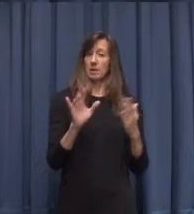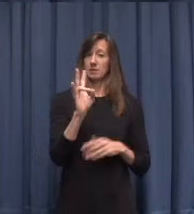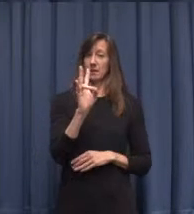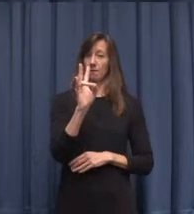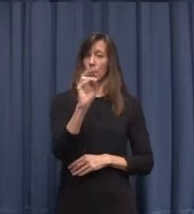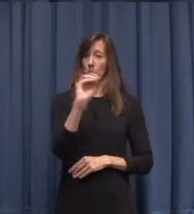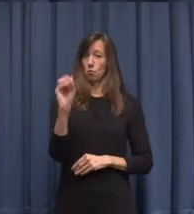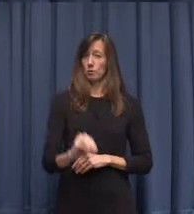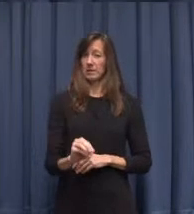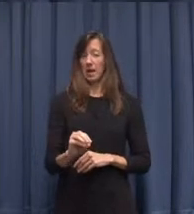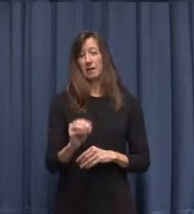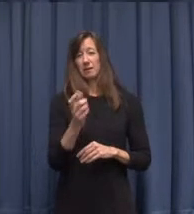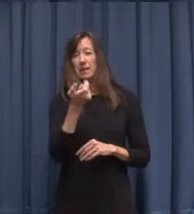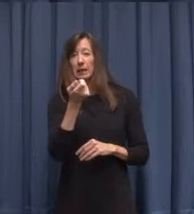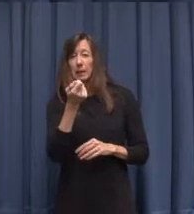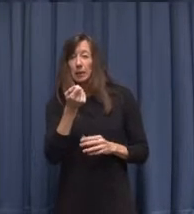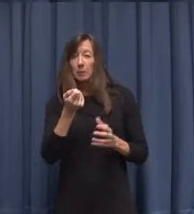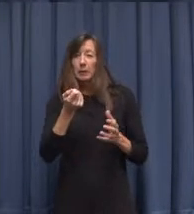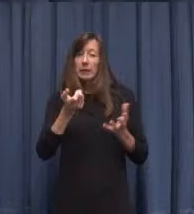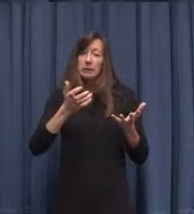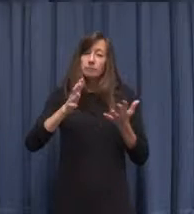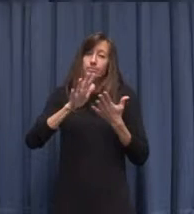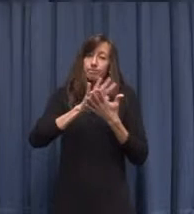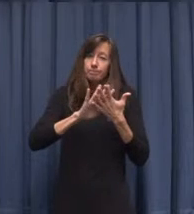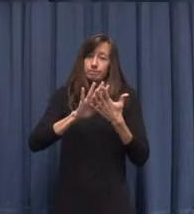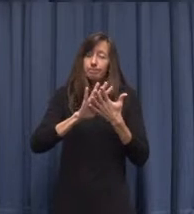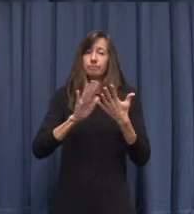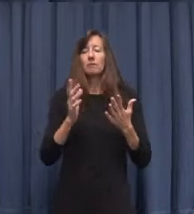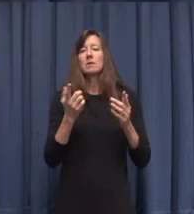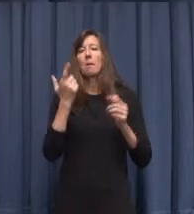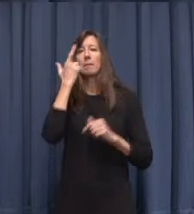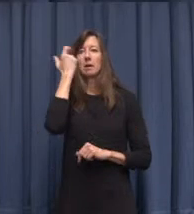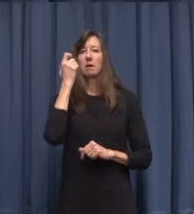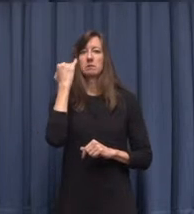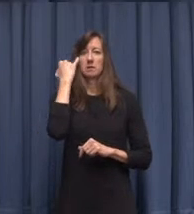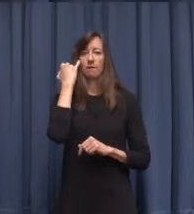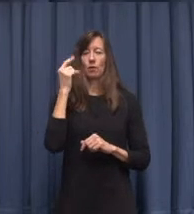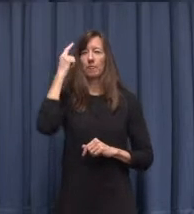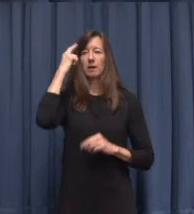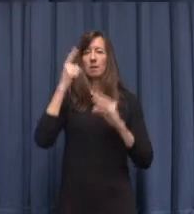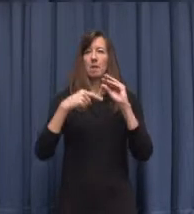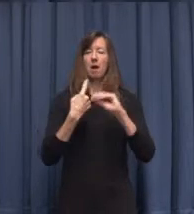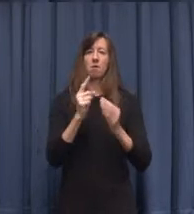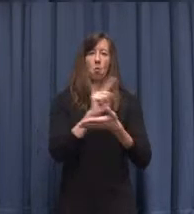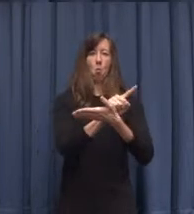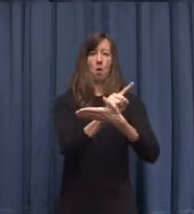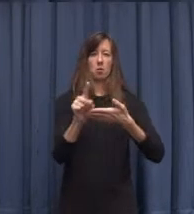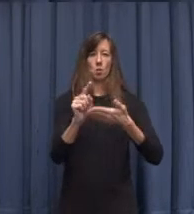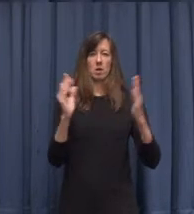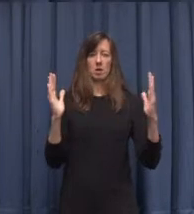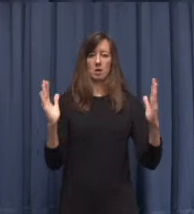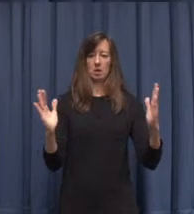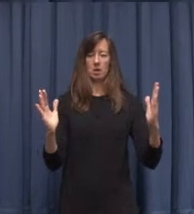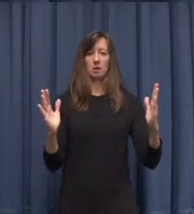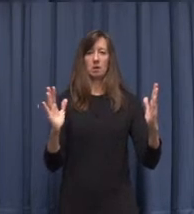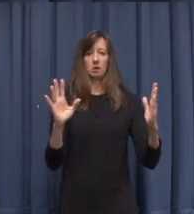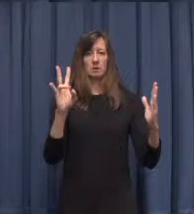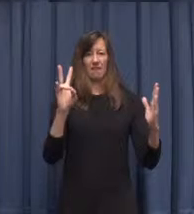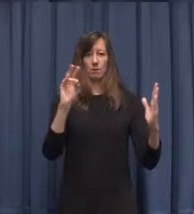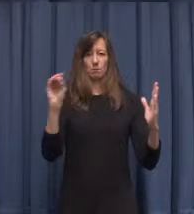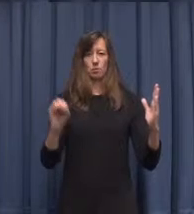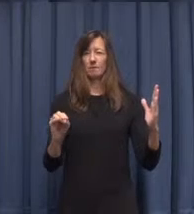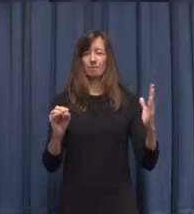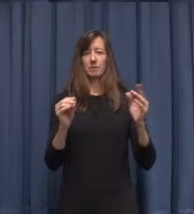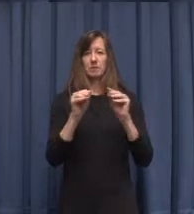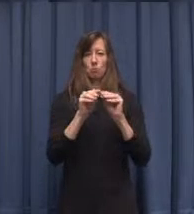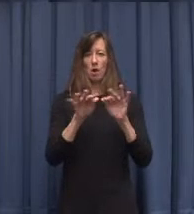misleading, but if you blend that over a 48-hour period or over even a 5-day period, we're still seeing very, very elevated levels